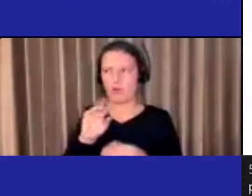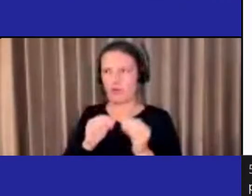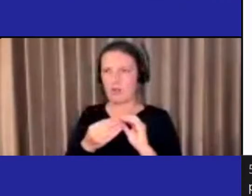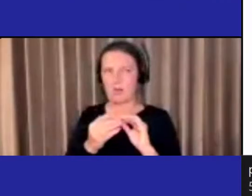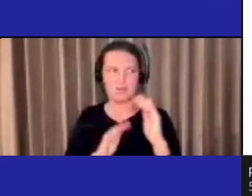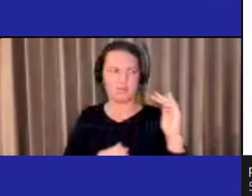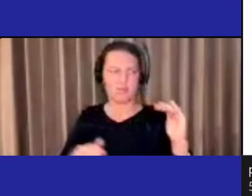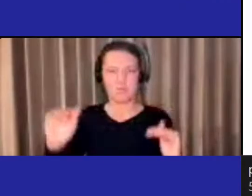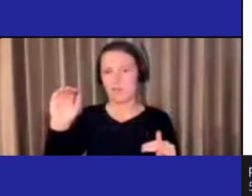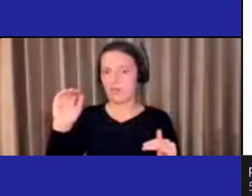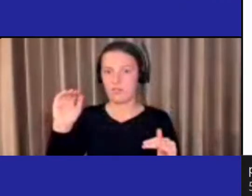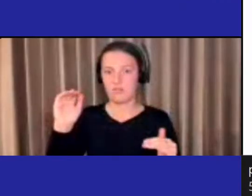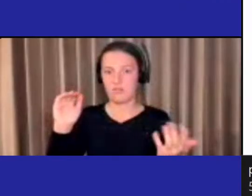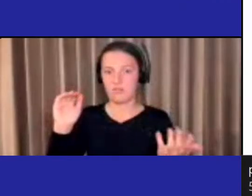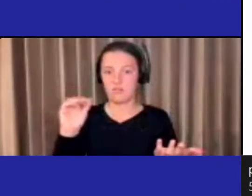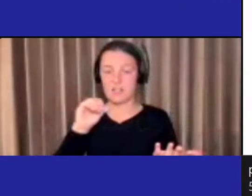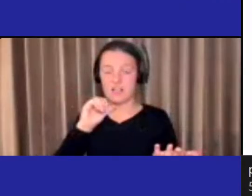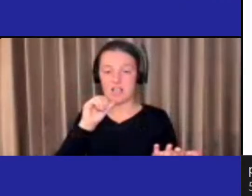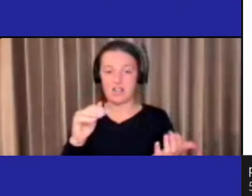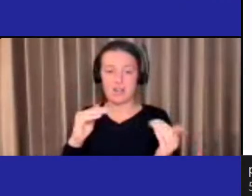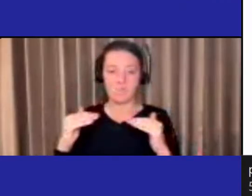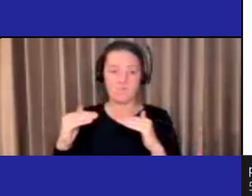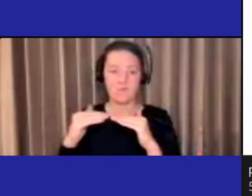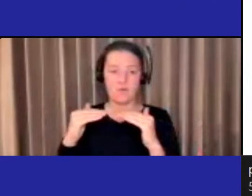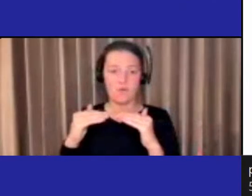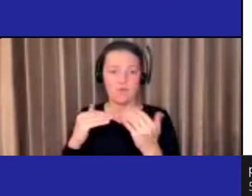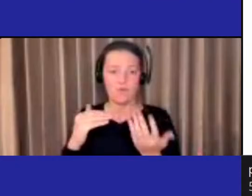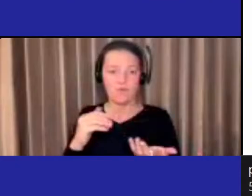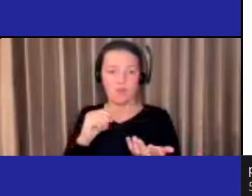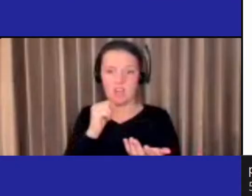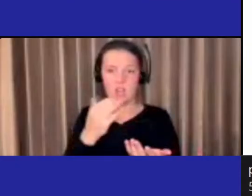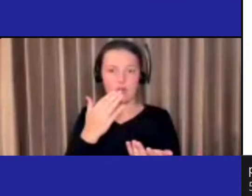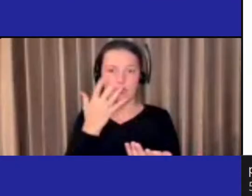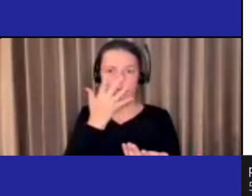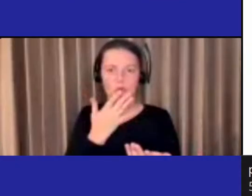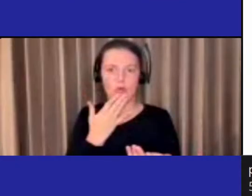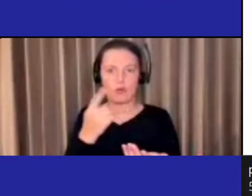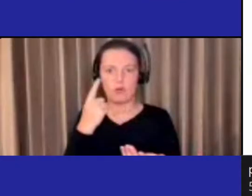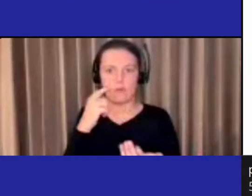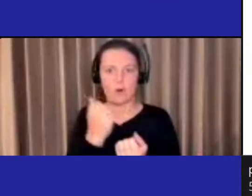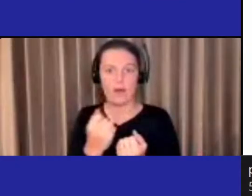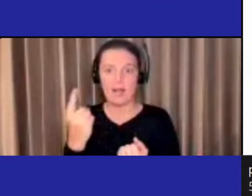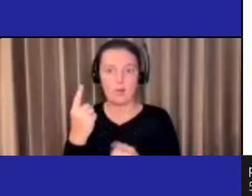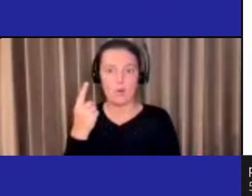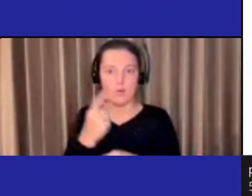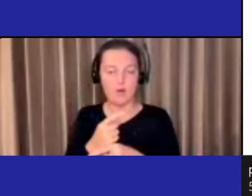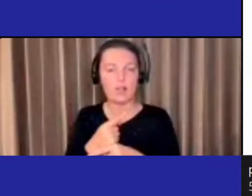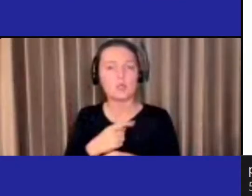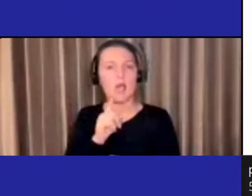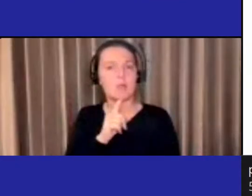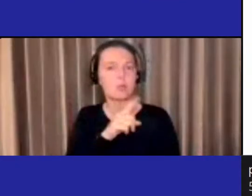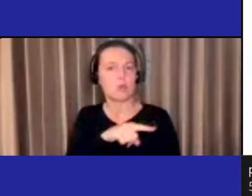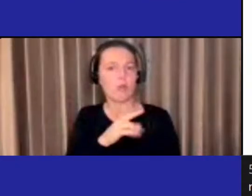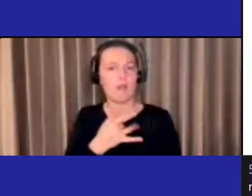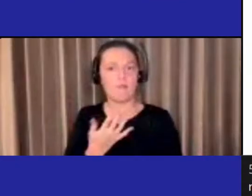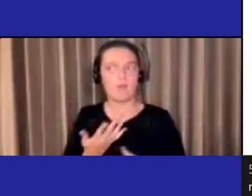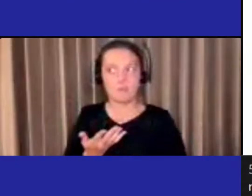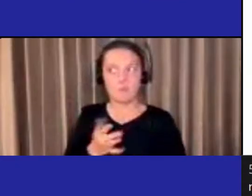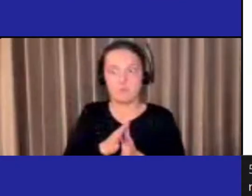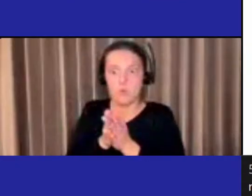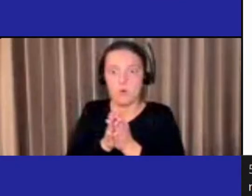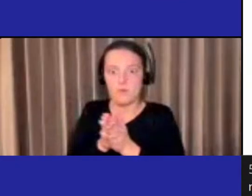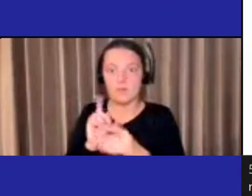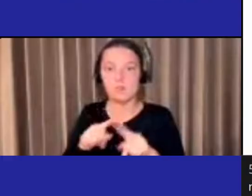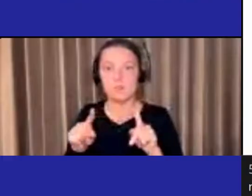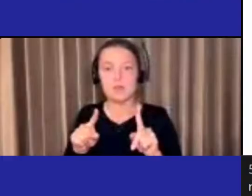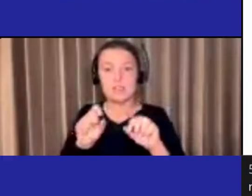good for anybody, right? So I'm sure they do feel some motivation, but trying to fix the